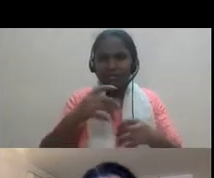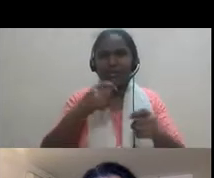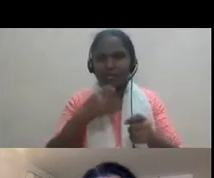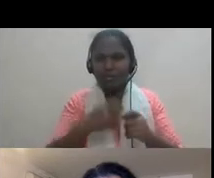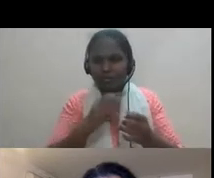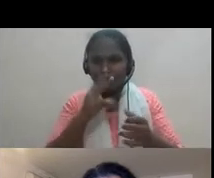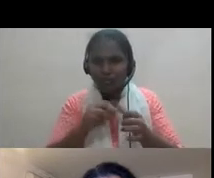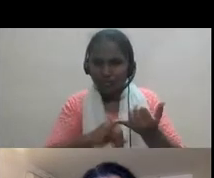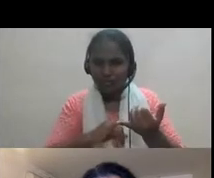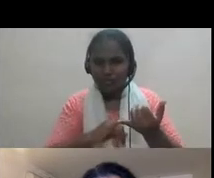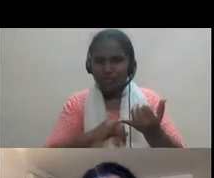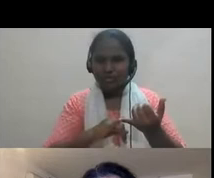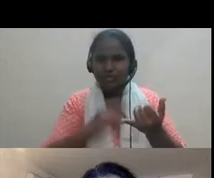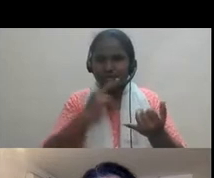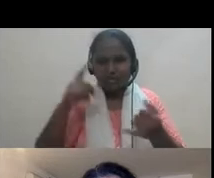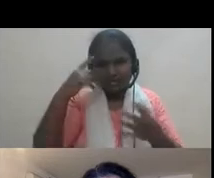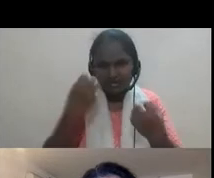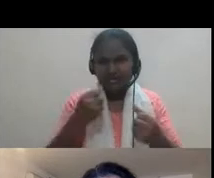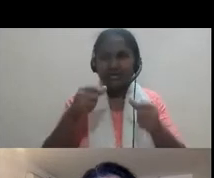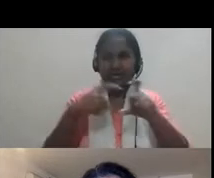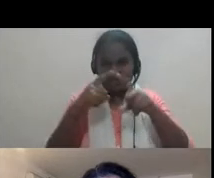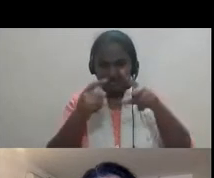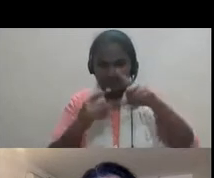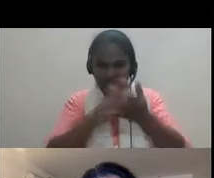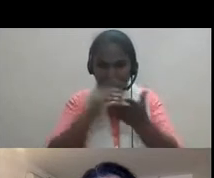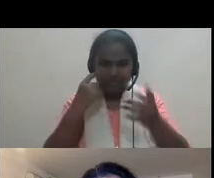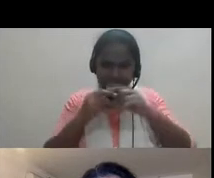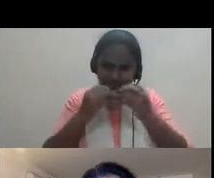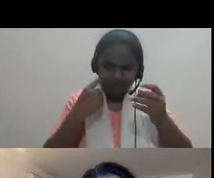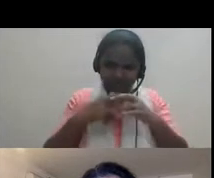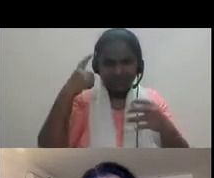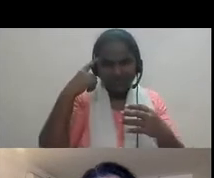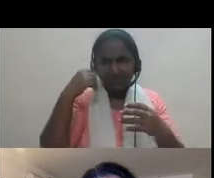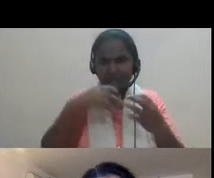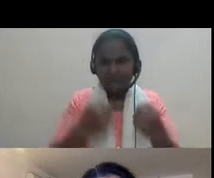was for our exhibition in 2015, which was